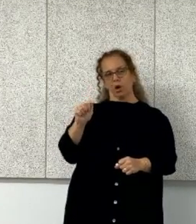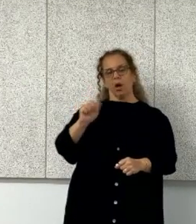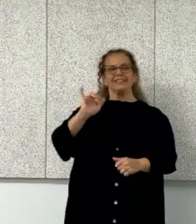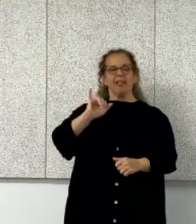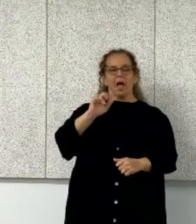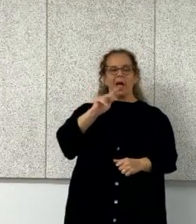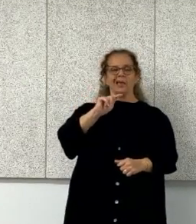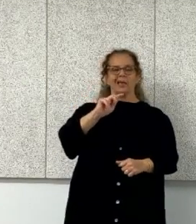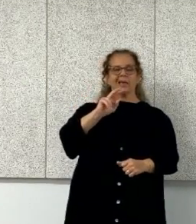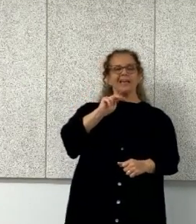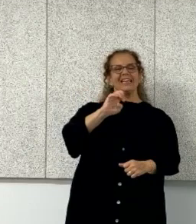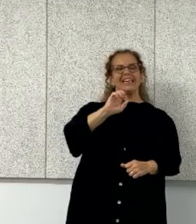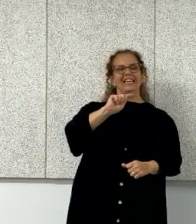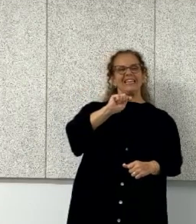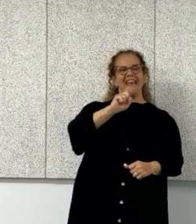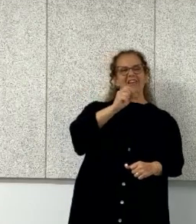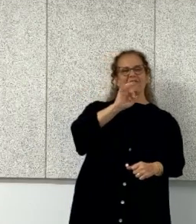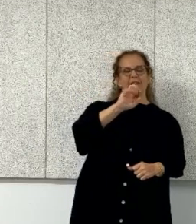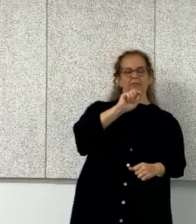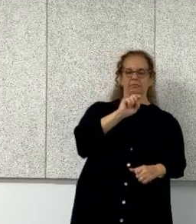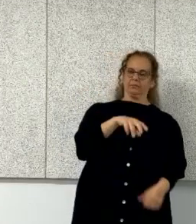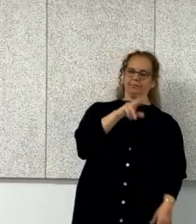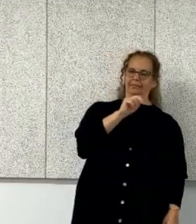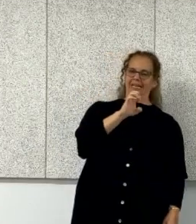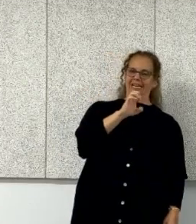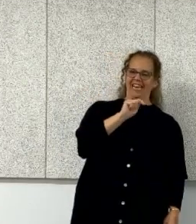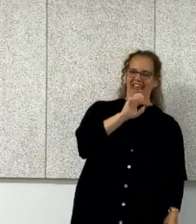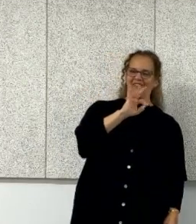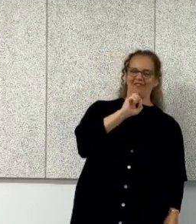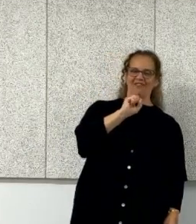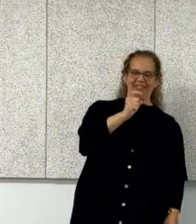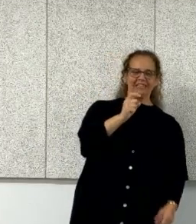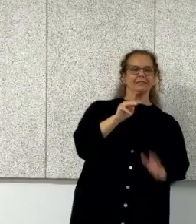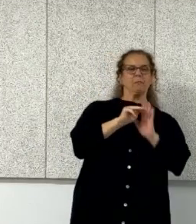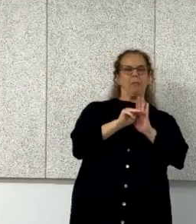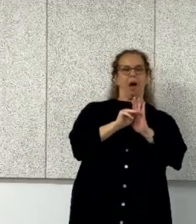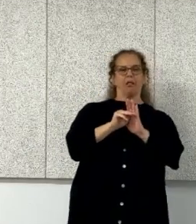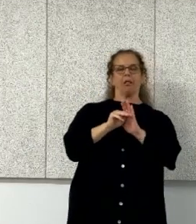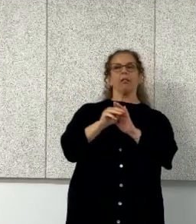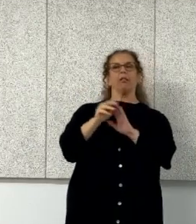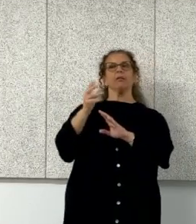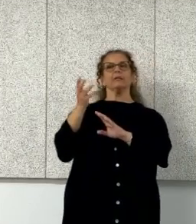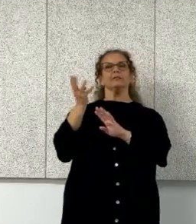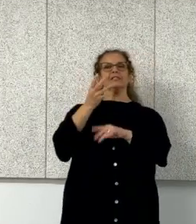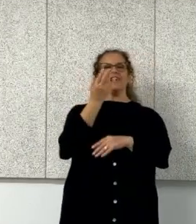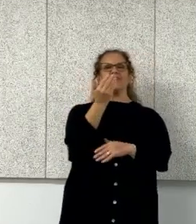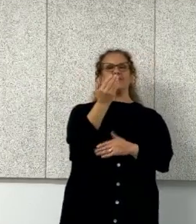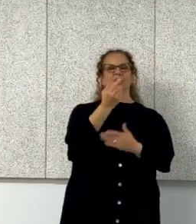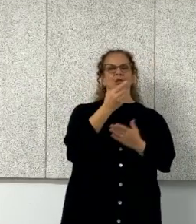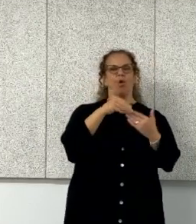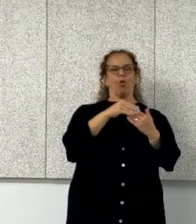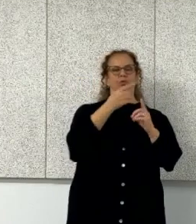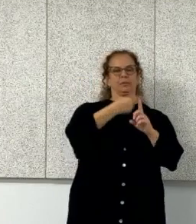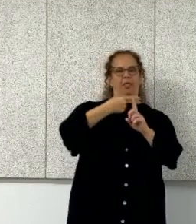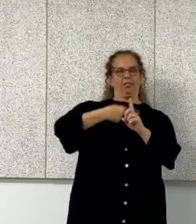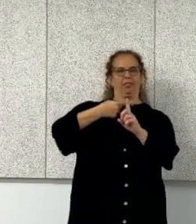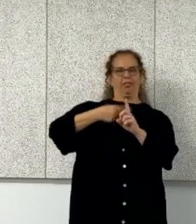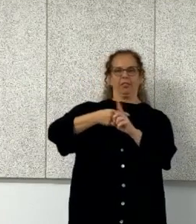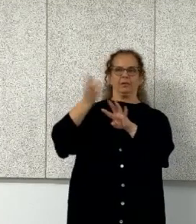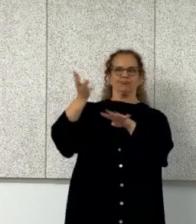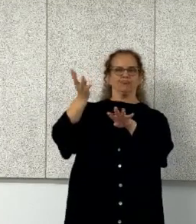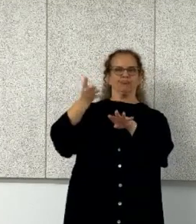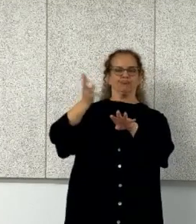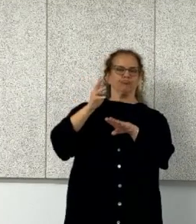model. It's not, you know, you can pay $15, $10 for a single ticket and $15, again, to try to streamline, to try to make sure that we